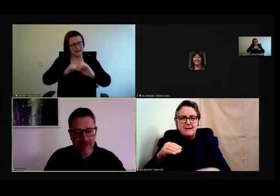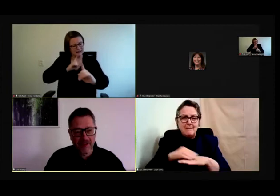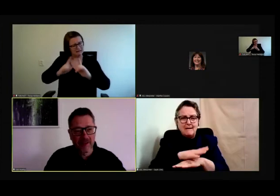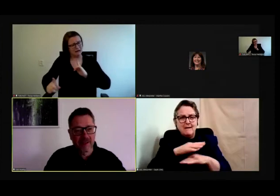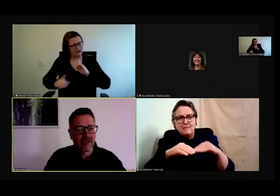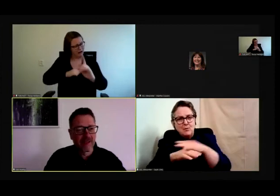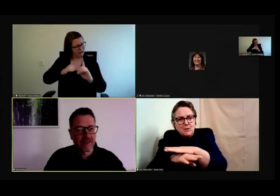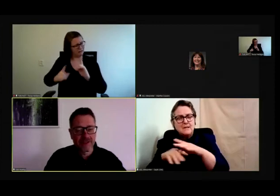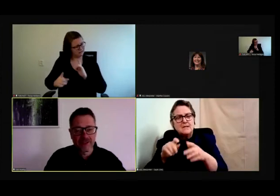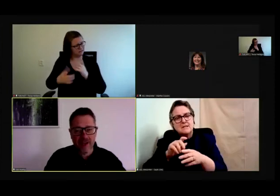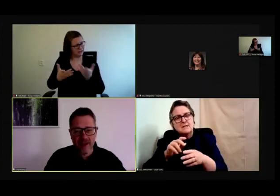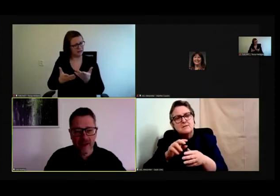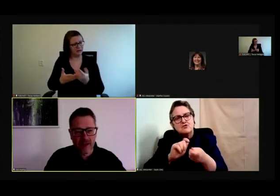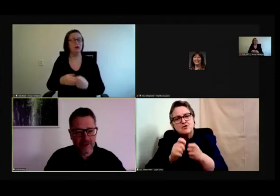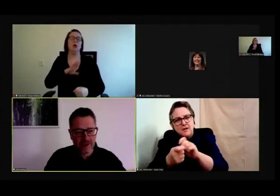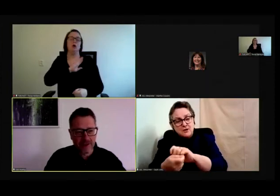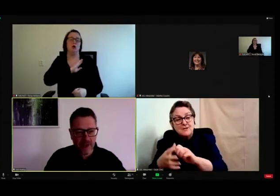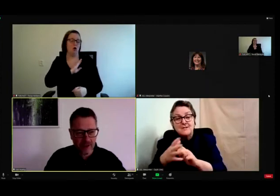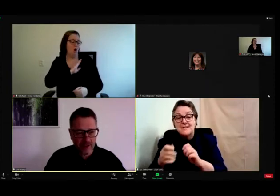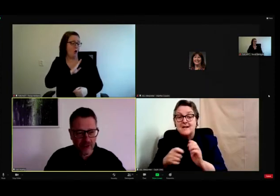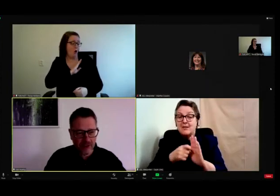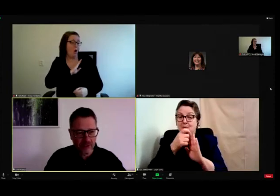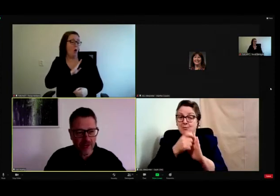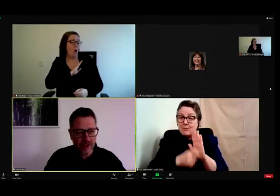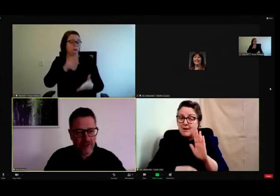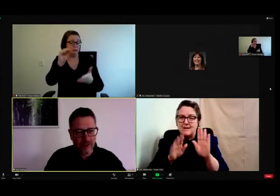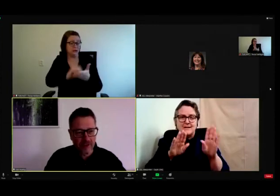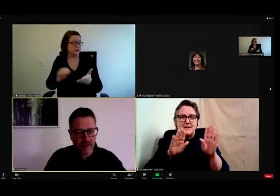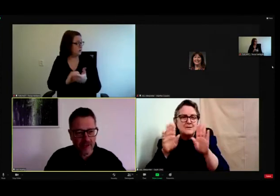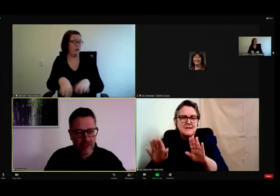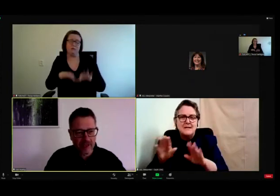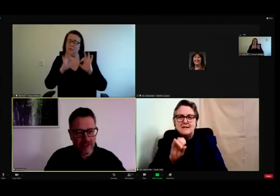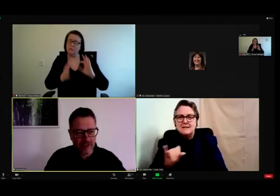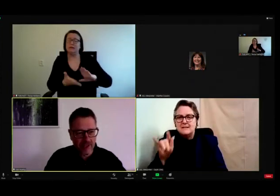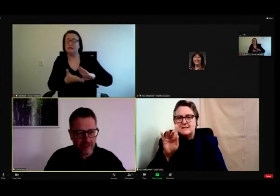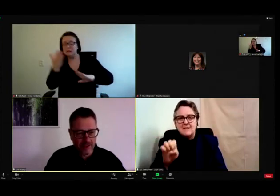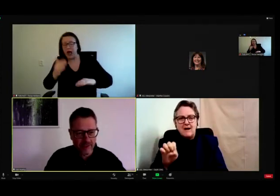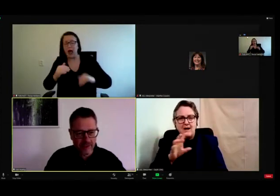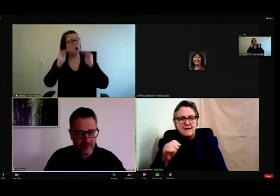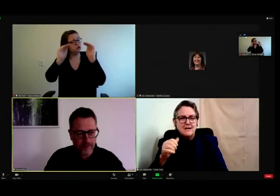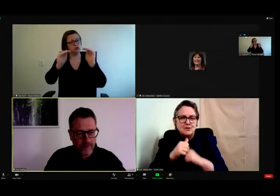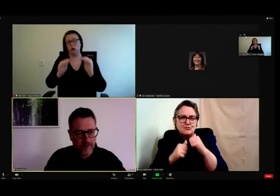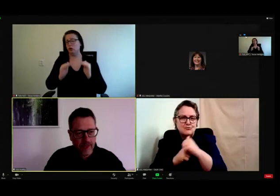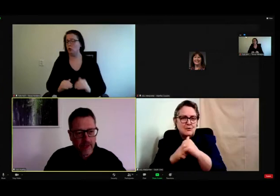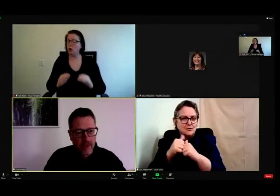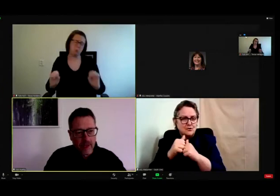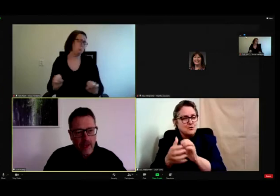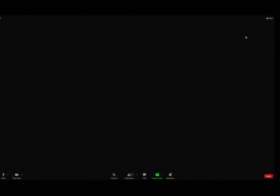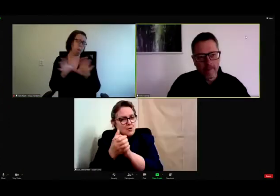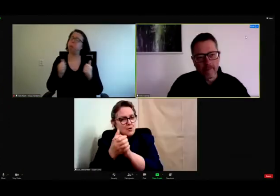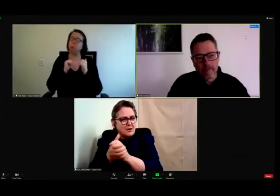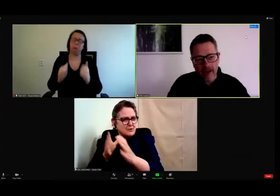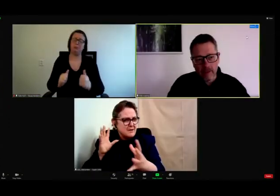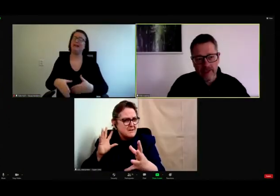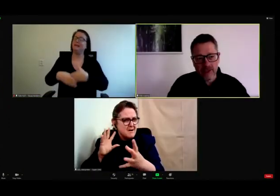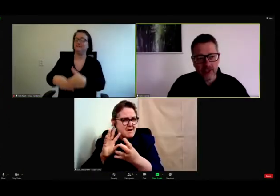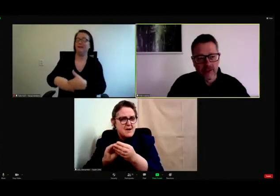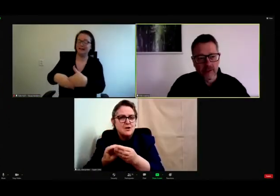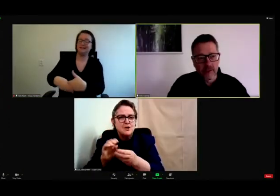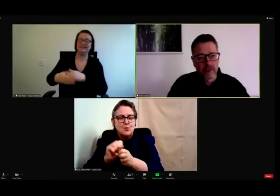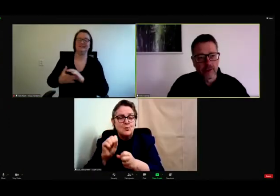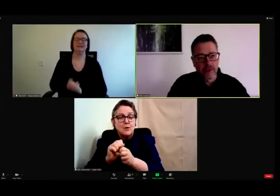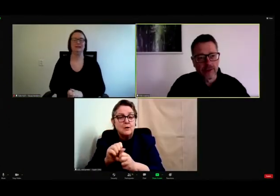also outstanding in style and structure, so my congratulations again to this.